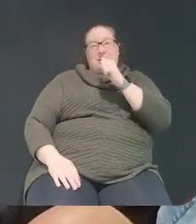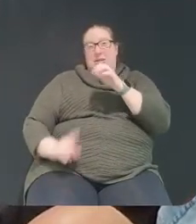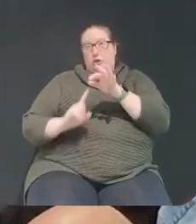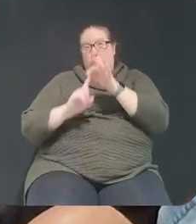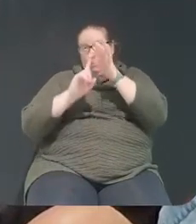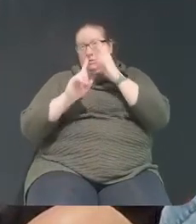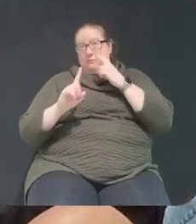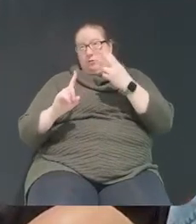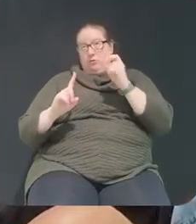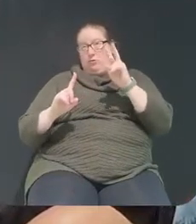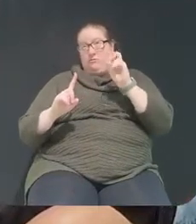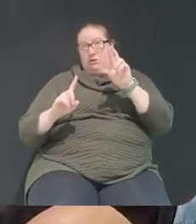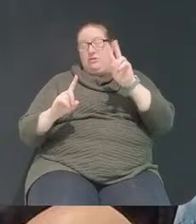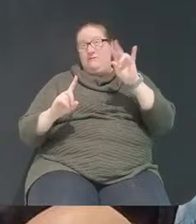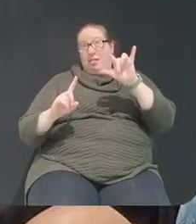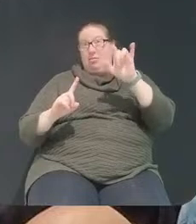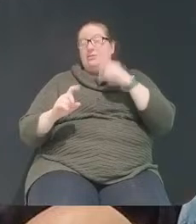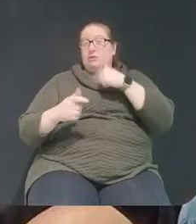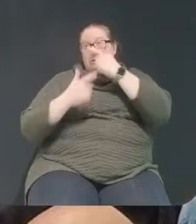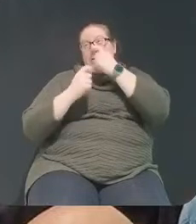interesting documentation on that.